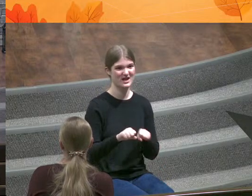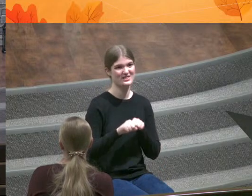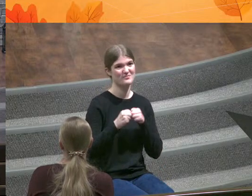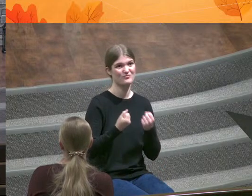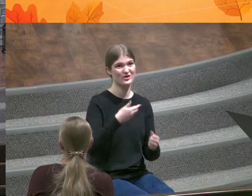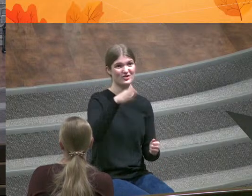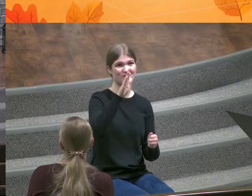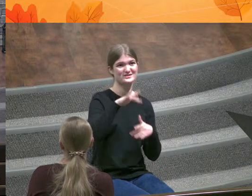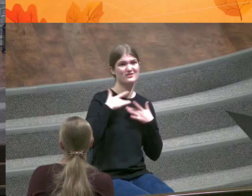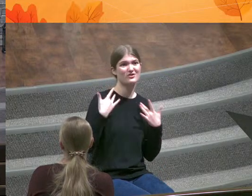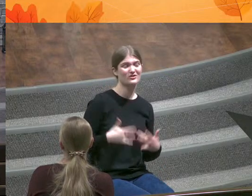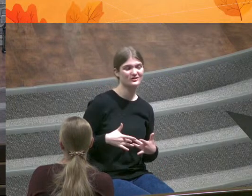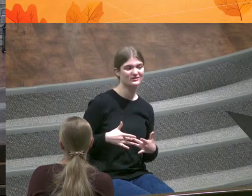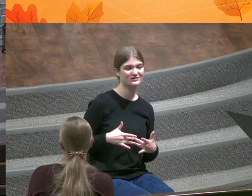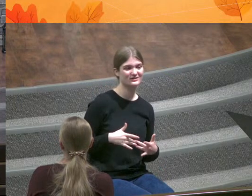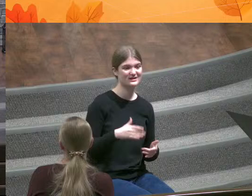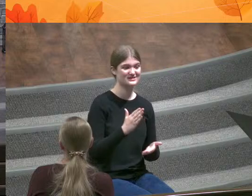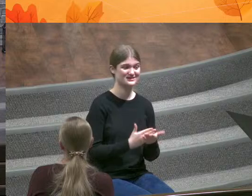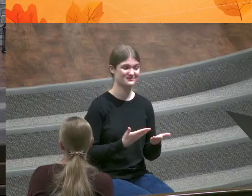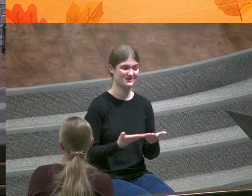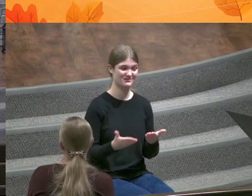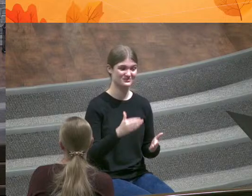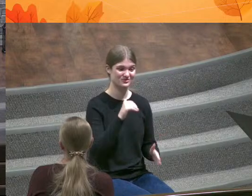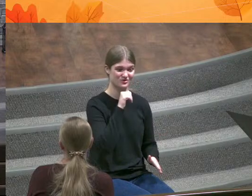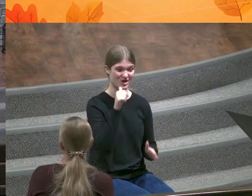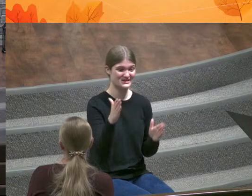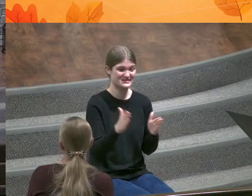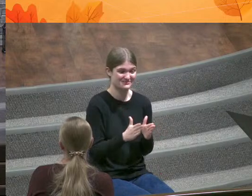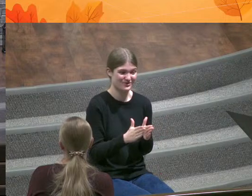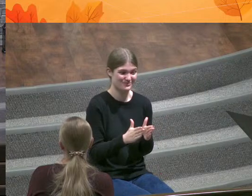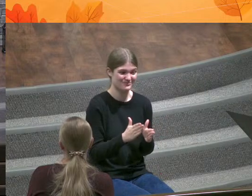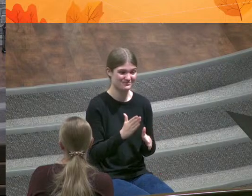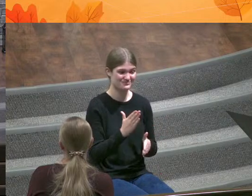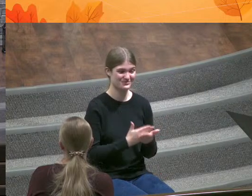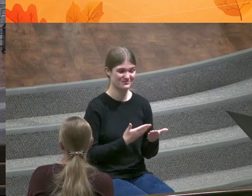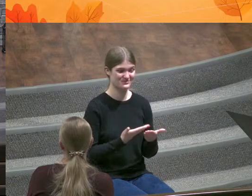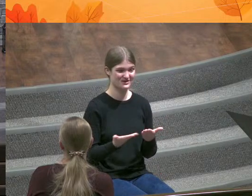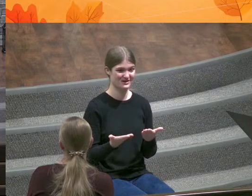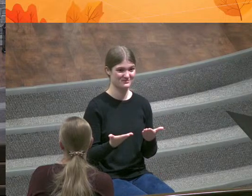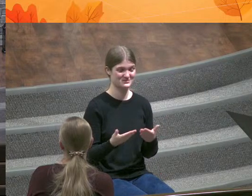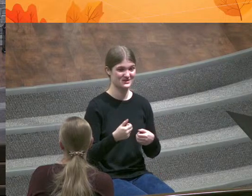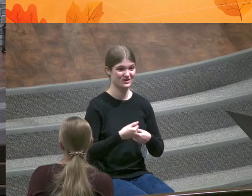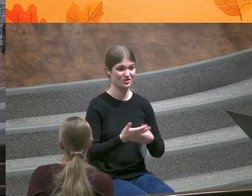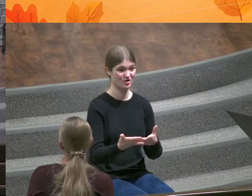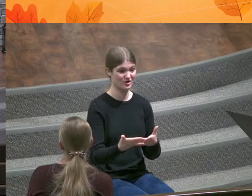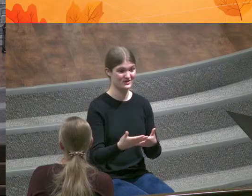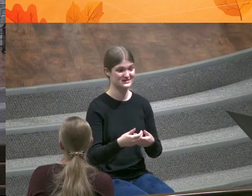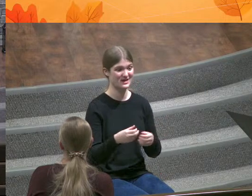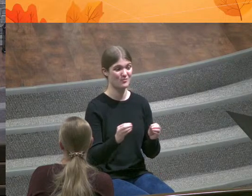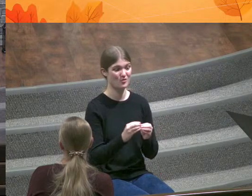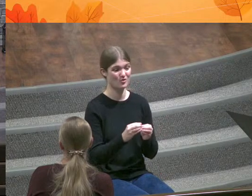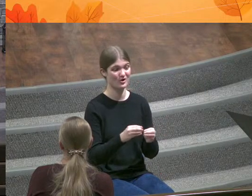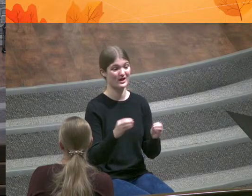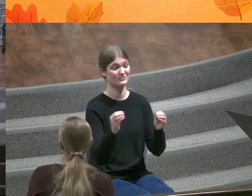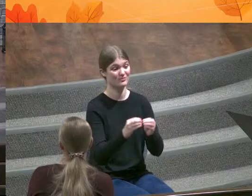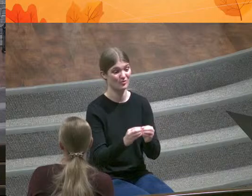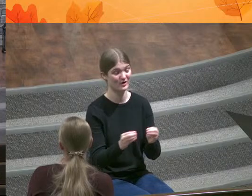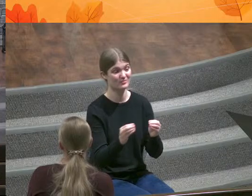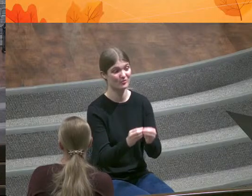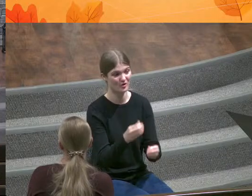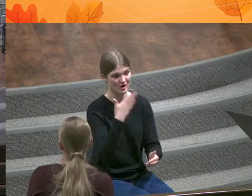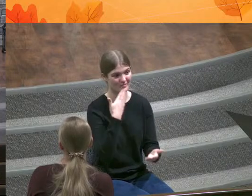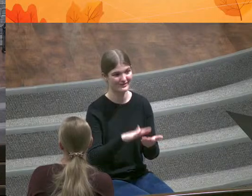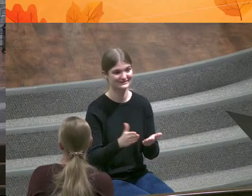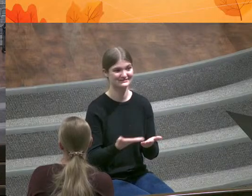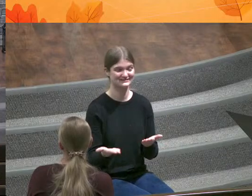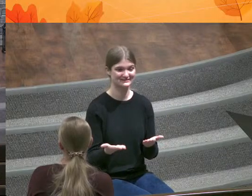God. Sometimes they're not minor. Sometimes the domino effect from those things goes on and on and on. By the way,